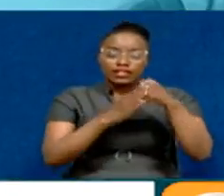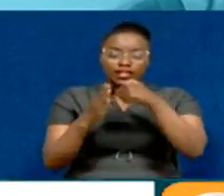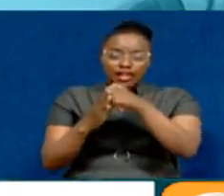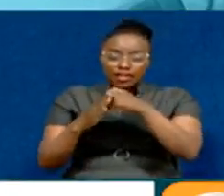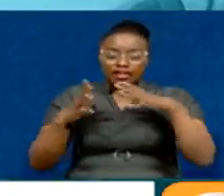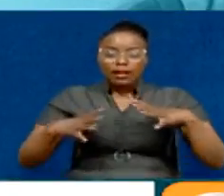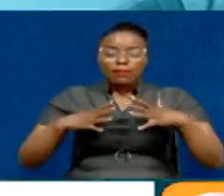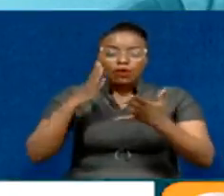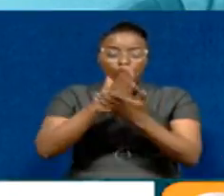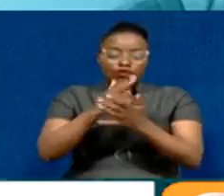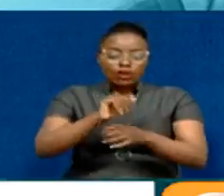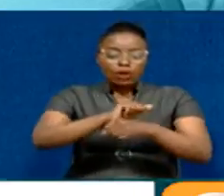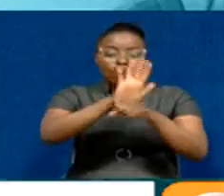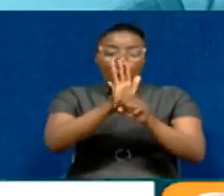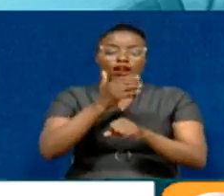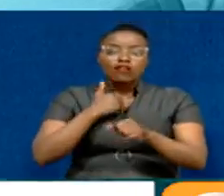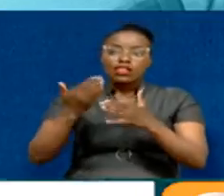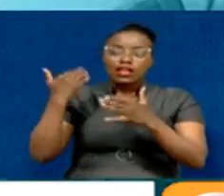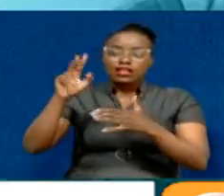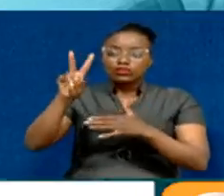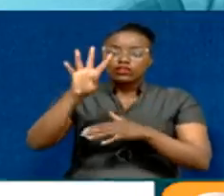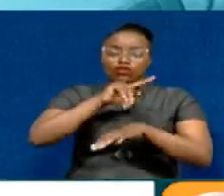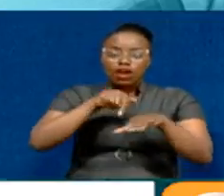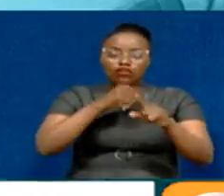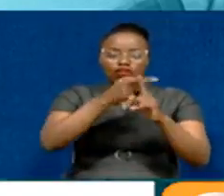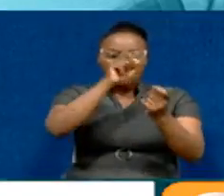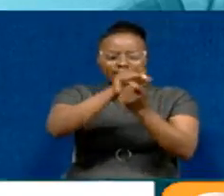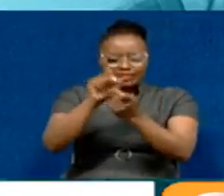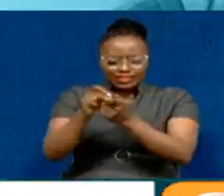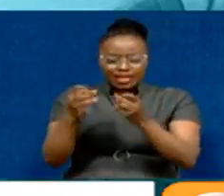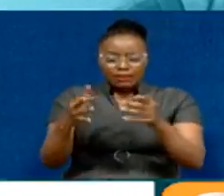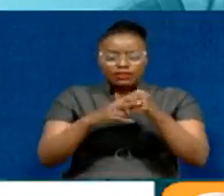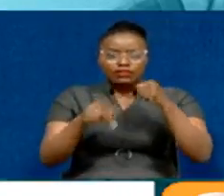799 people have tested positive for the virus in the last 24 hours from a sample size of